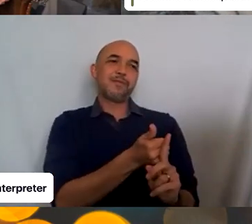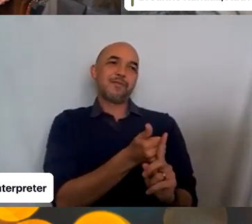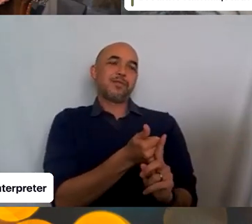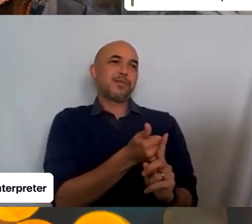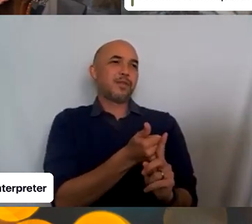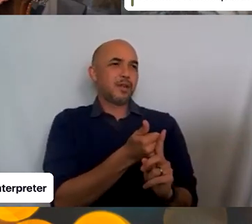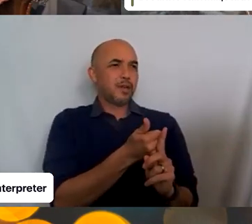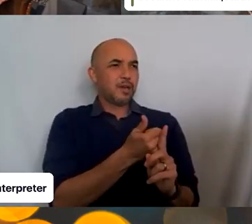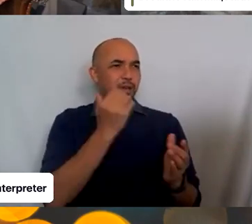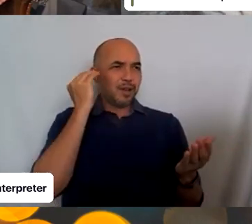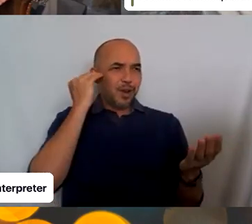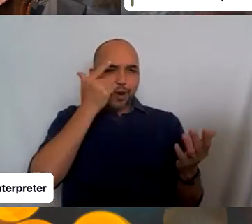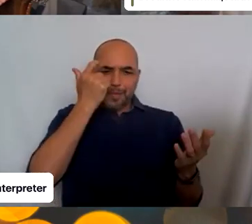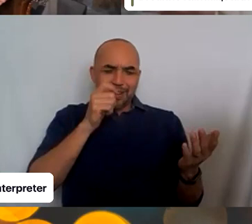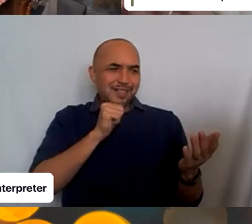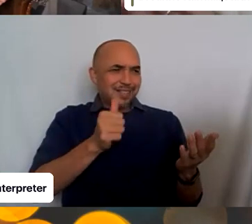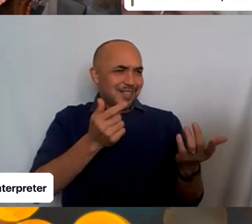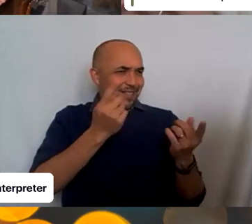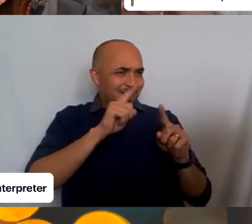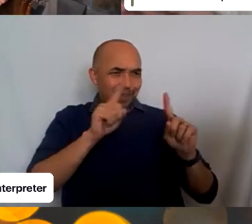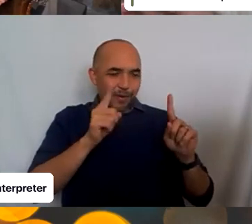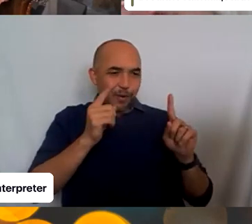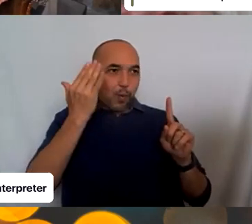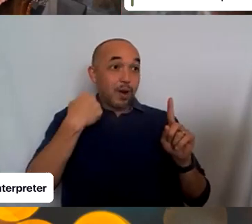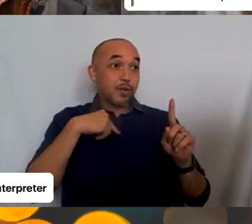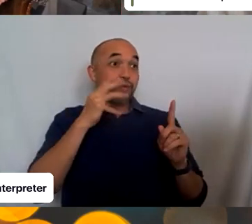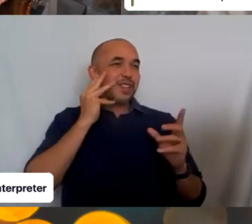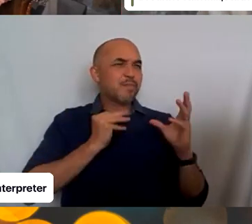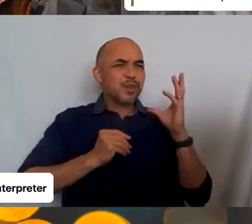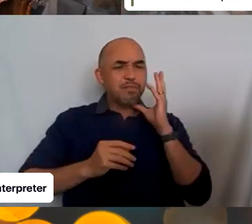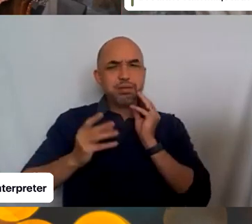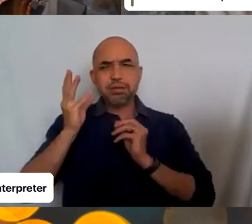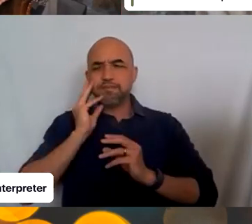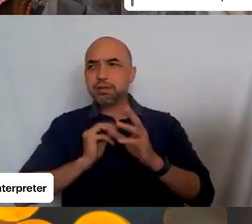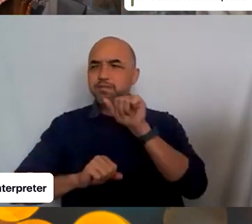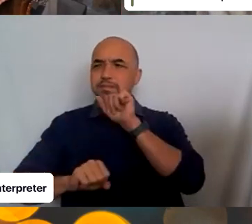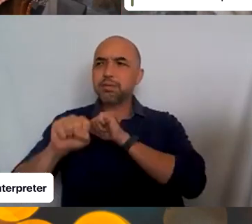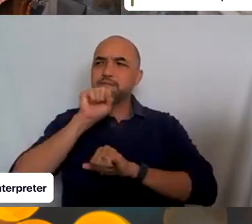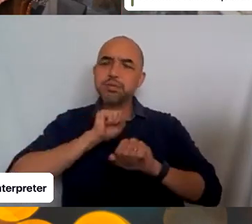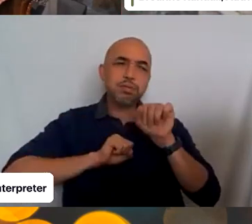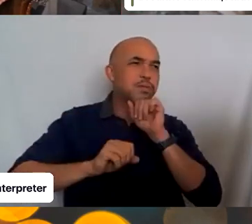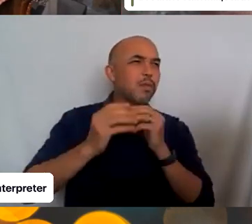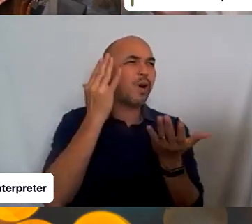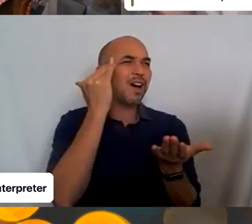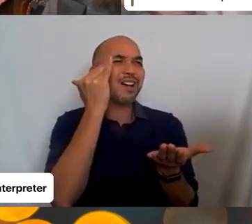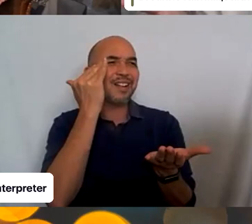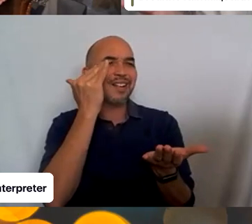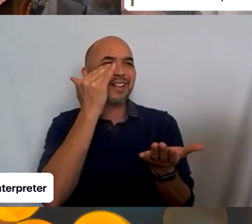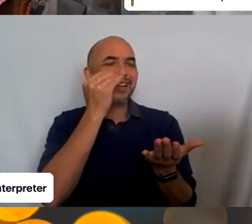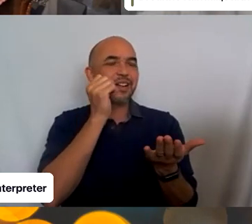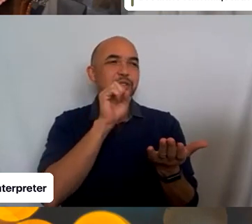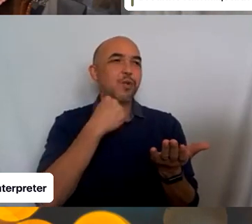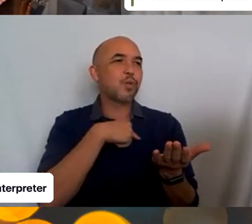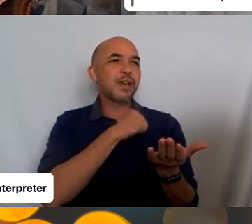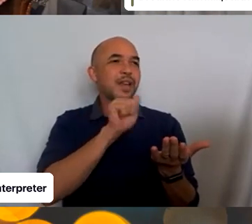different than, why do we go through things? And I fully believe that one of the reasons, the main reason that we go through things, is so that we can empathize with others who